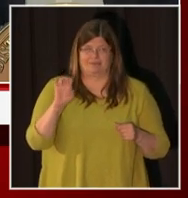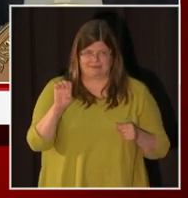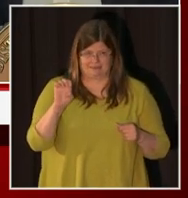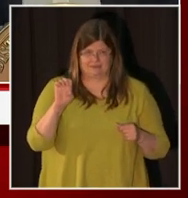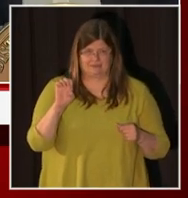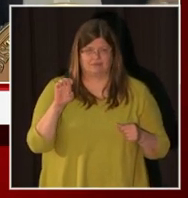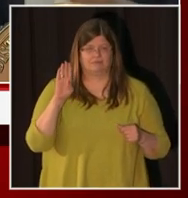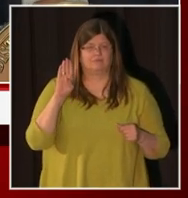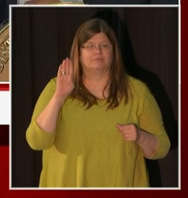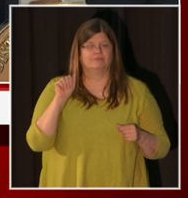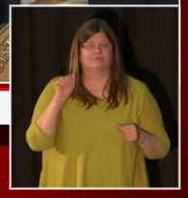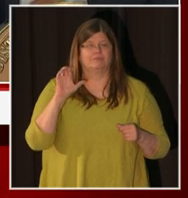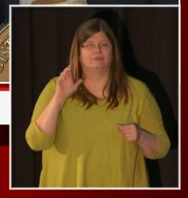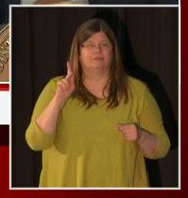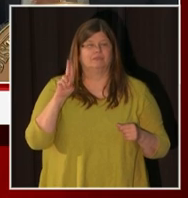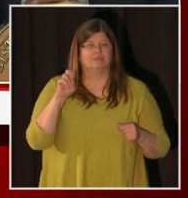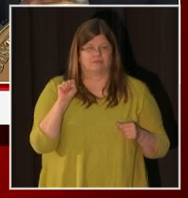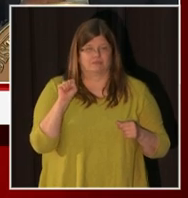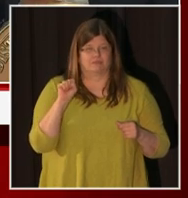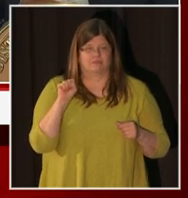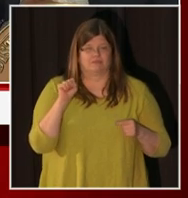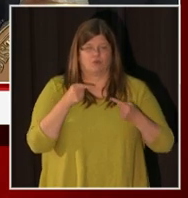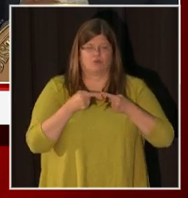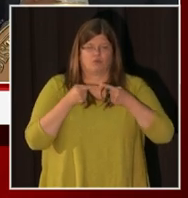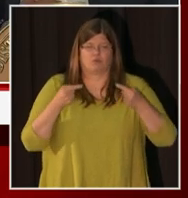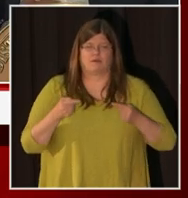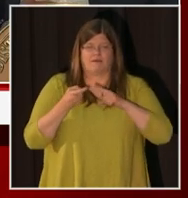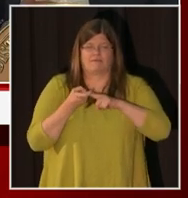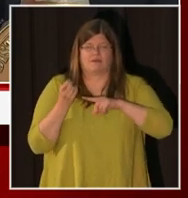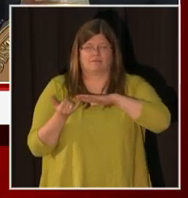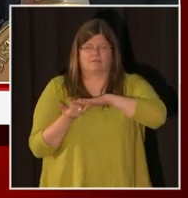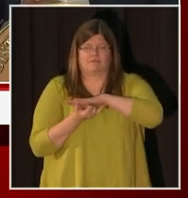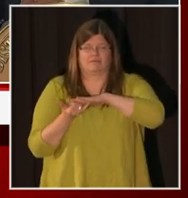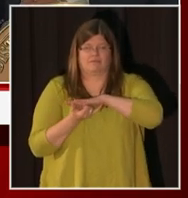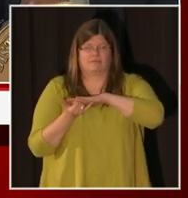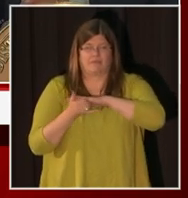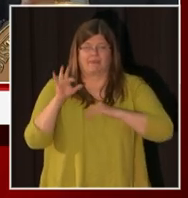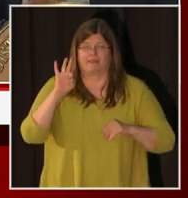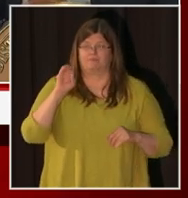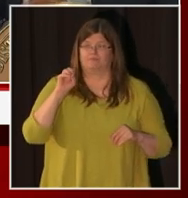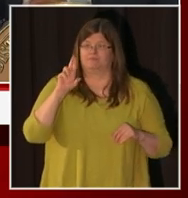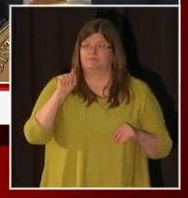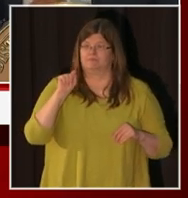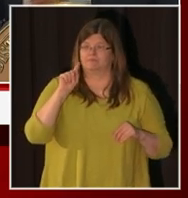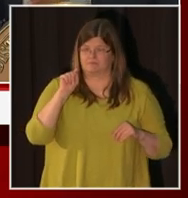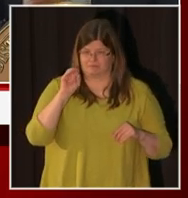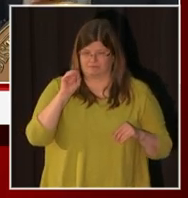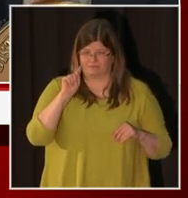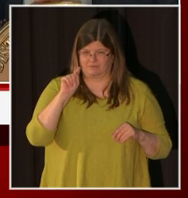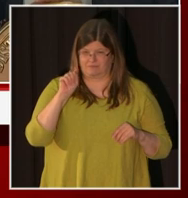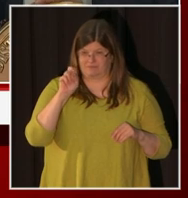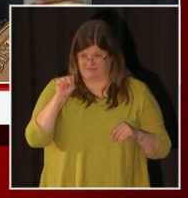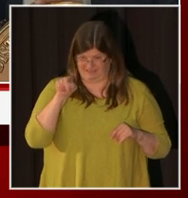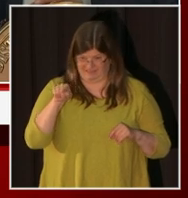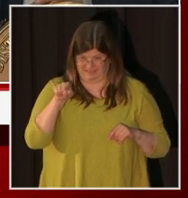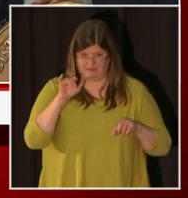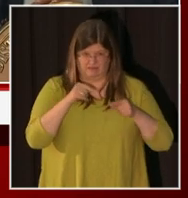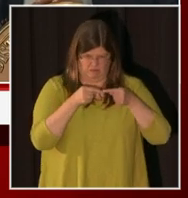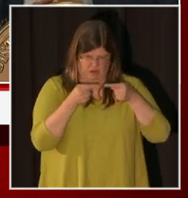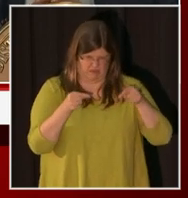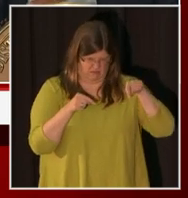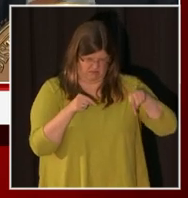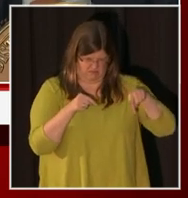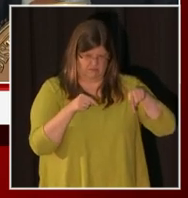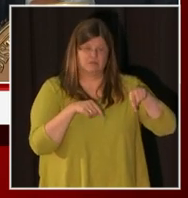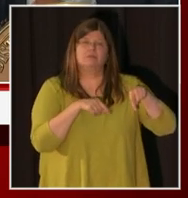Metro. Testing of some asymptomatic individuals and the use of rapid point-of-care instruments in